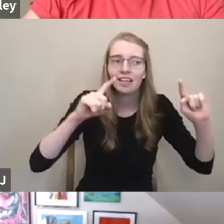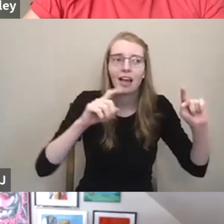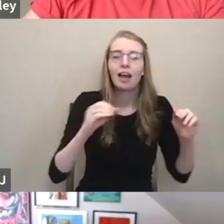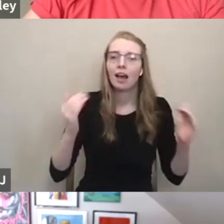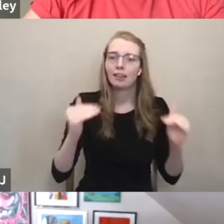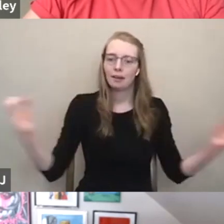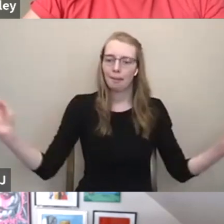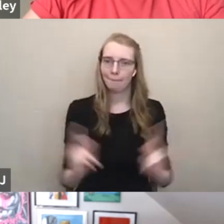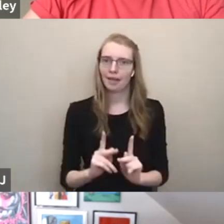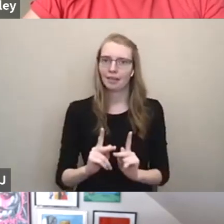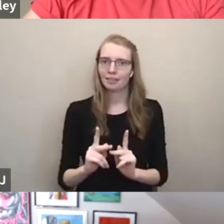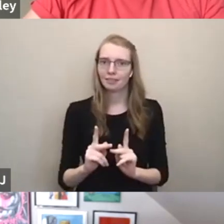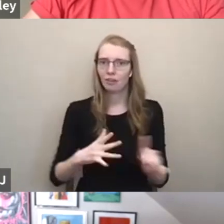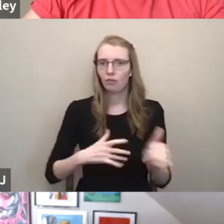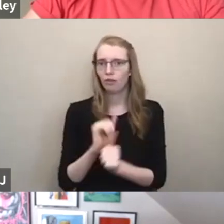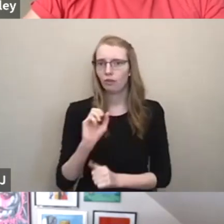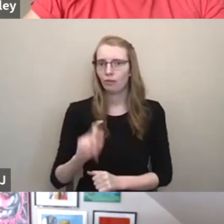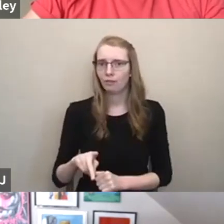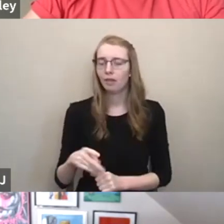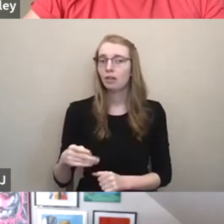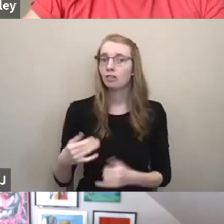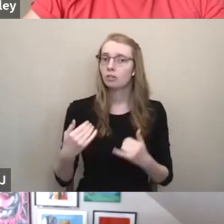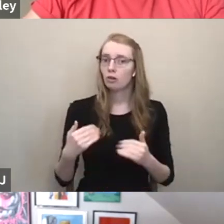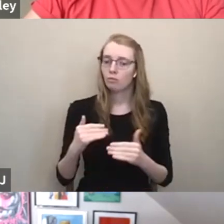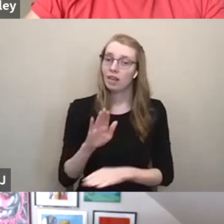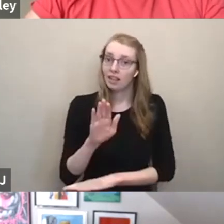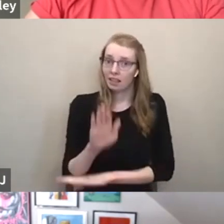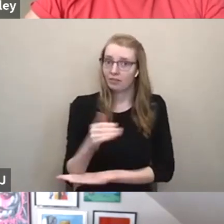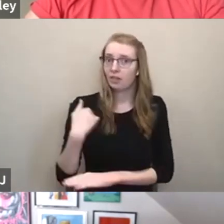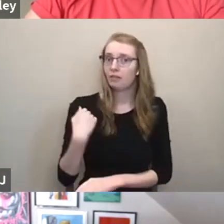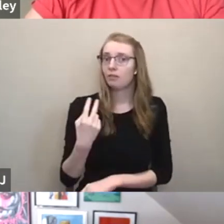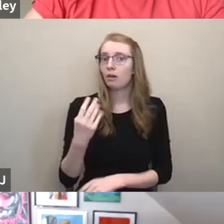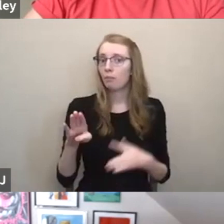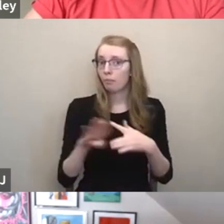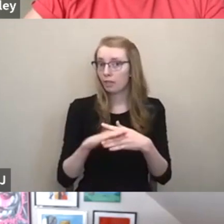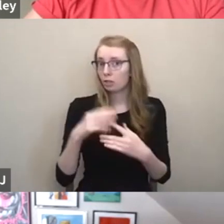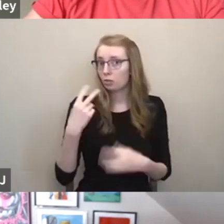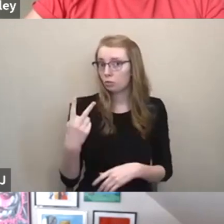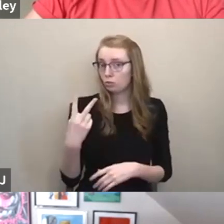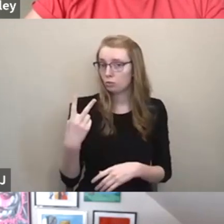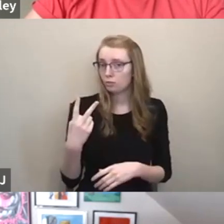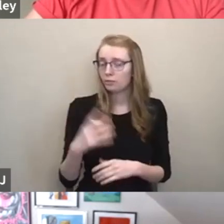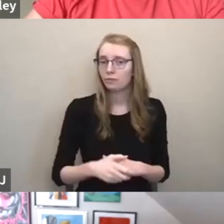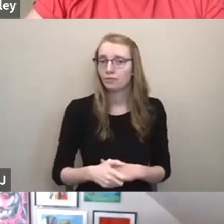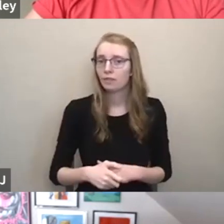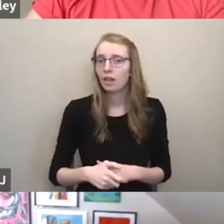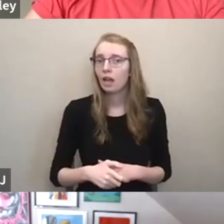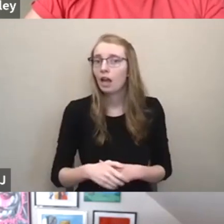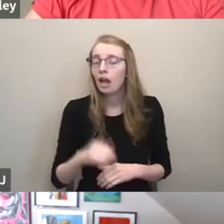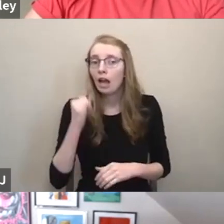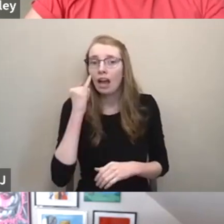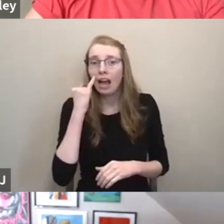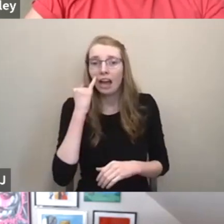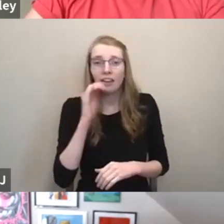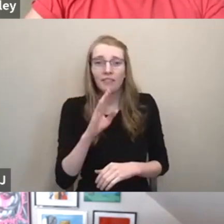be 2 breaks in the afternoon as we go through it. Probably if you could hold your